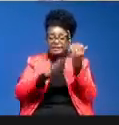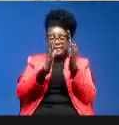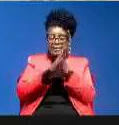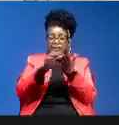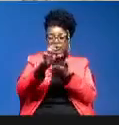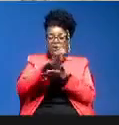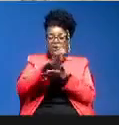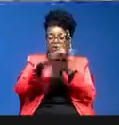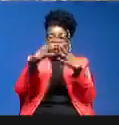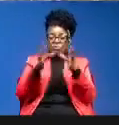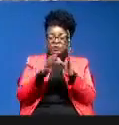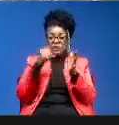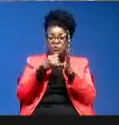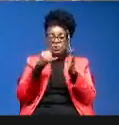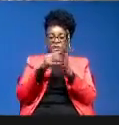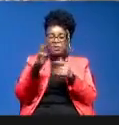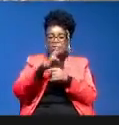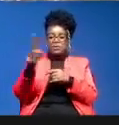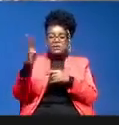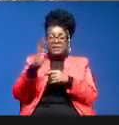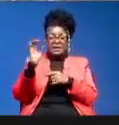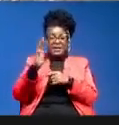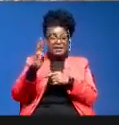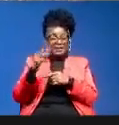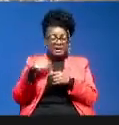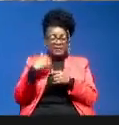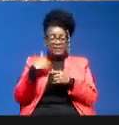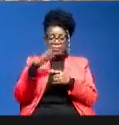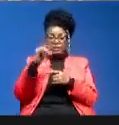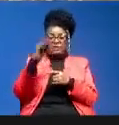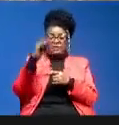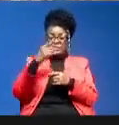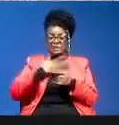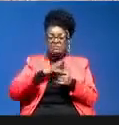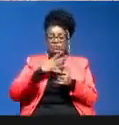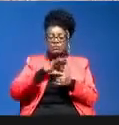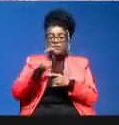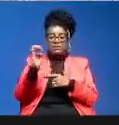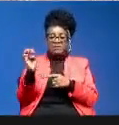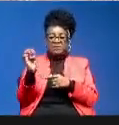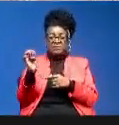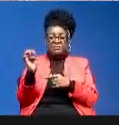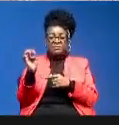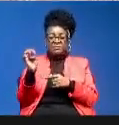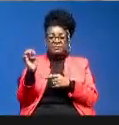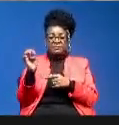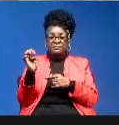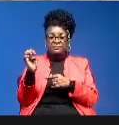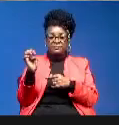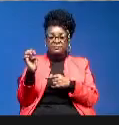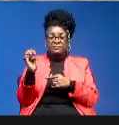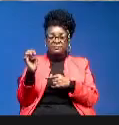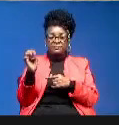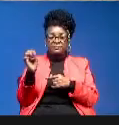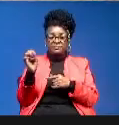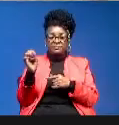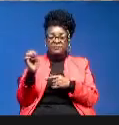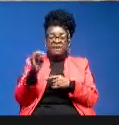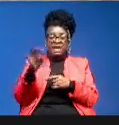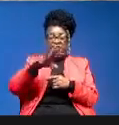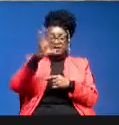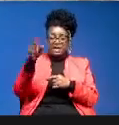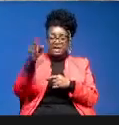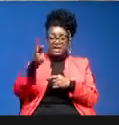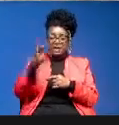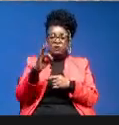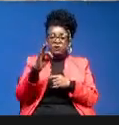communities, including the Westgate Community Conservancy in Samburu East. Nyasi yenye imepandwa hapa, African foxtail